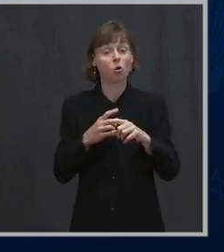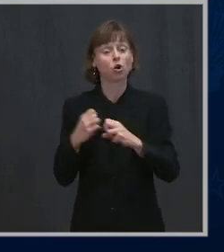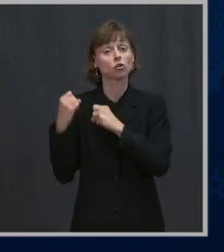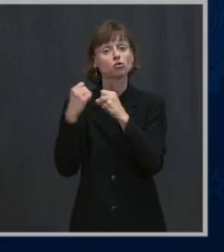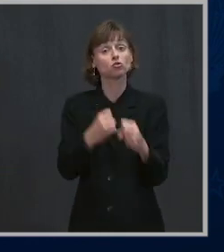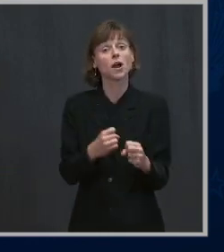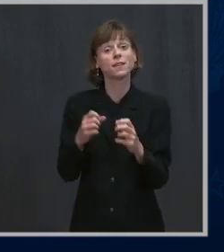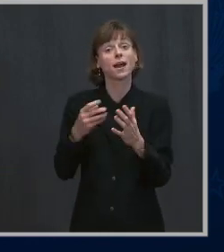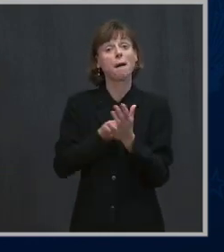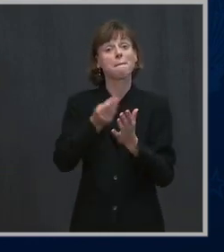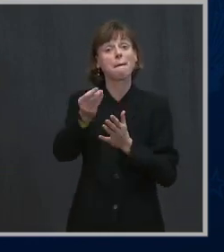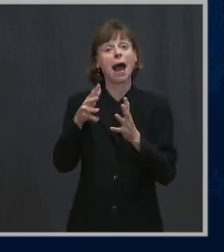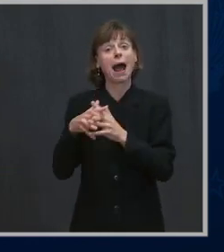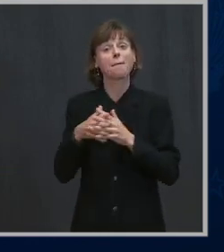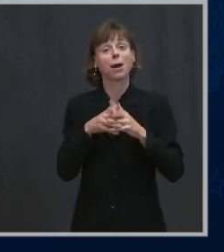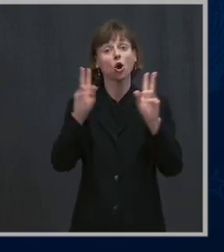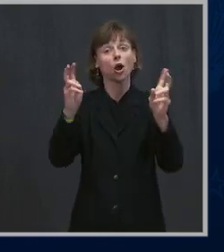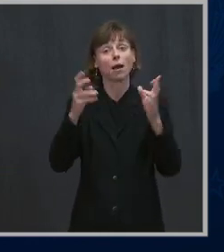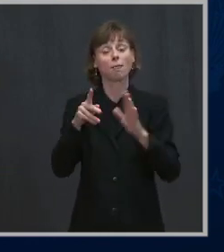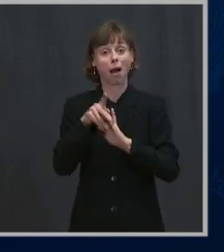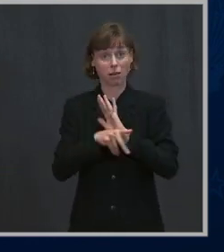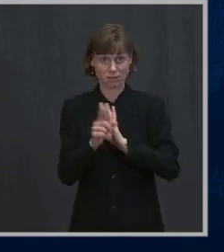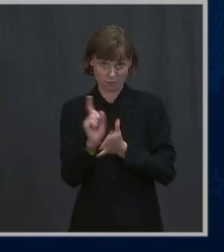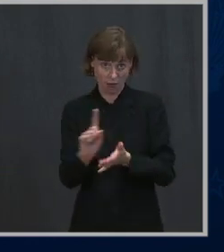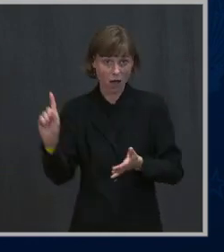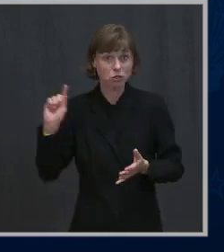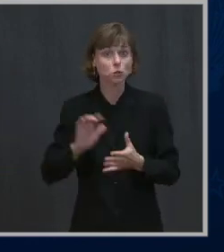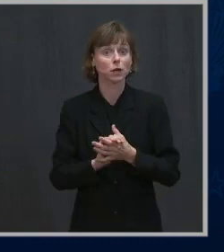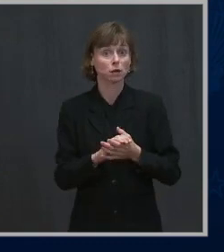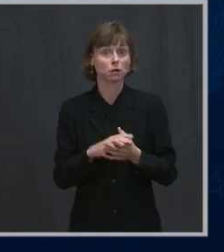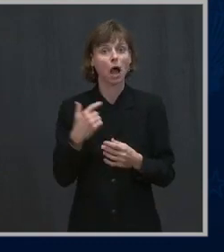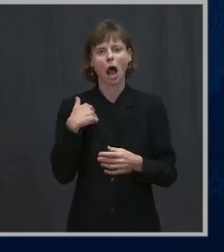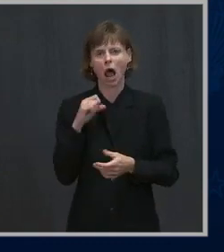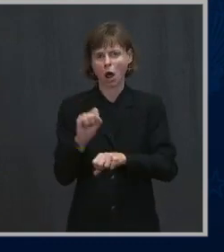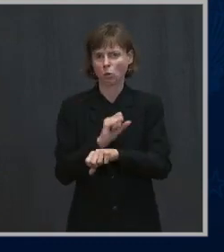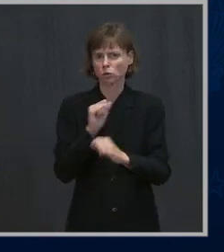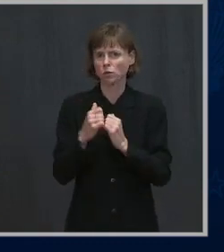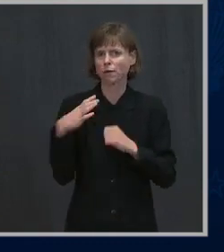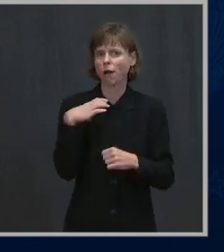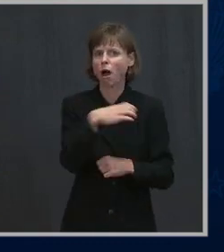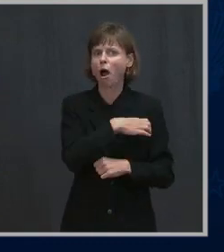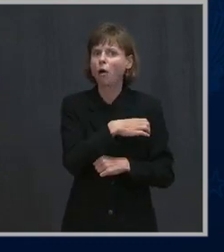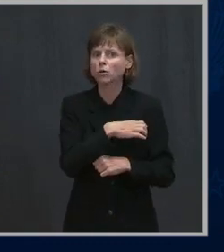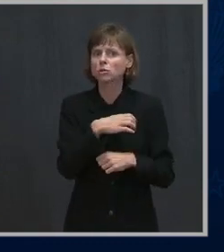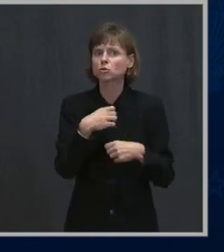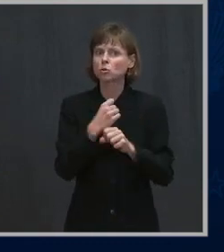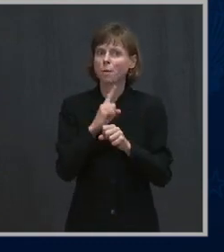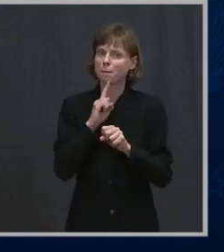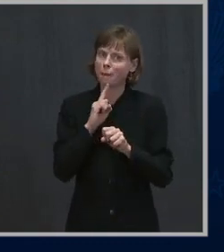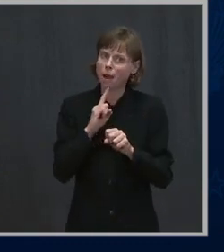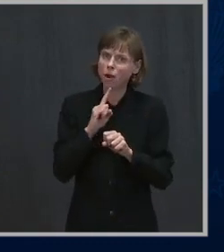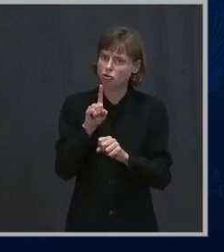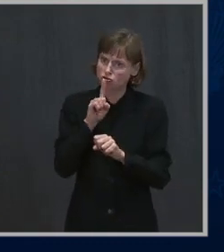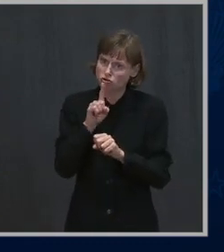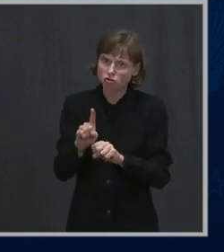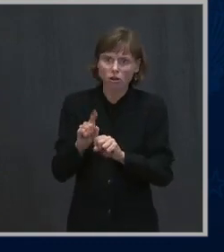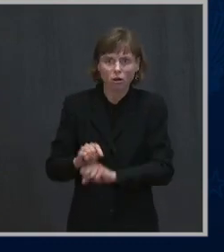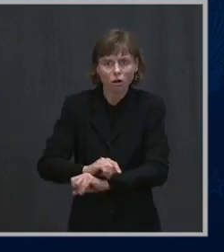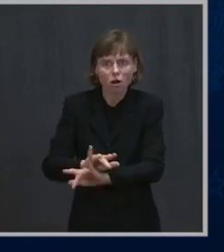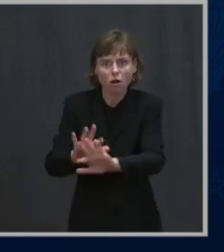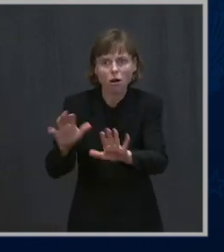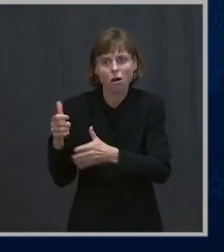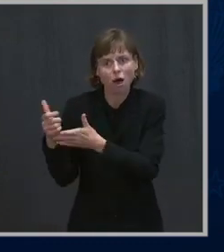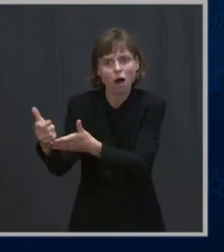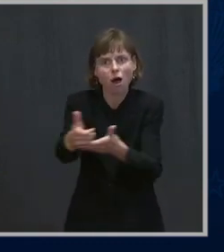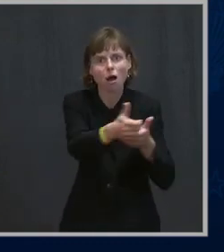policies last week that's also why i work with congress to make far-reaching investments in research and development of